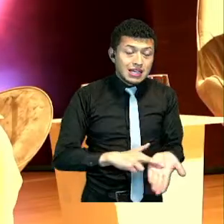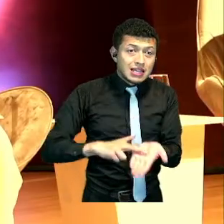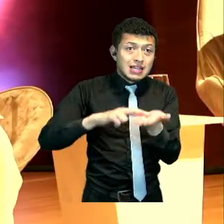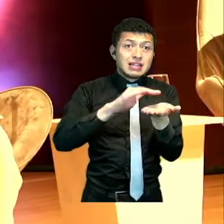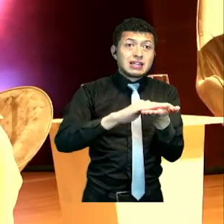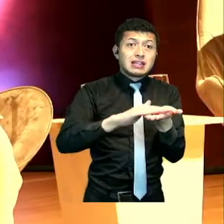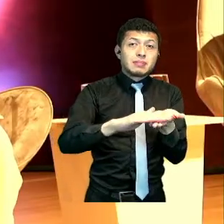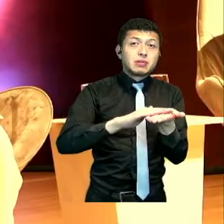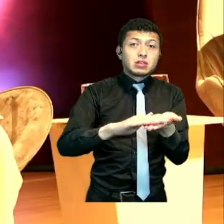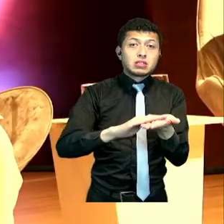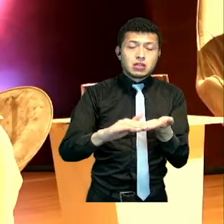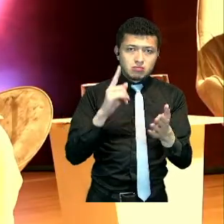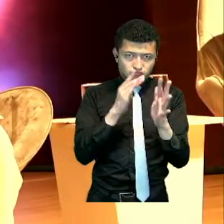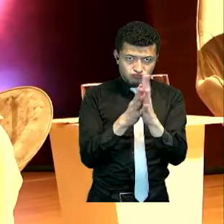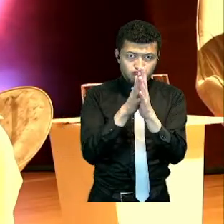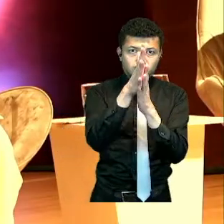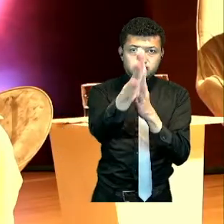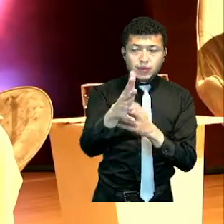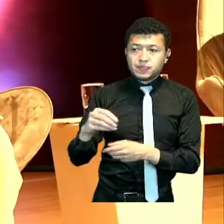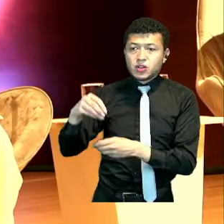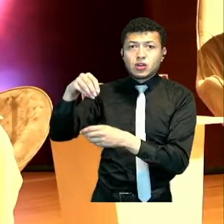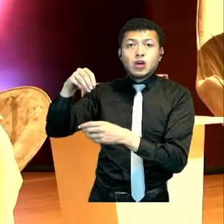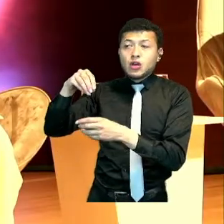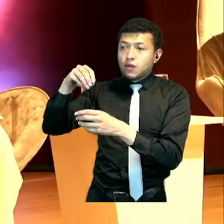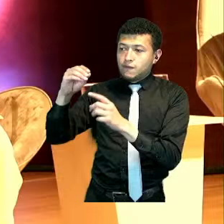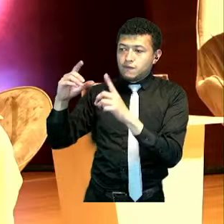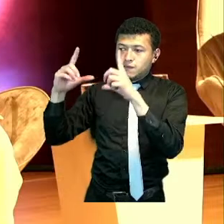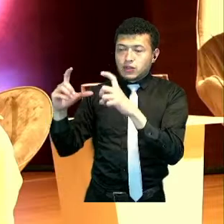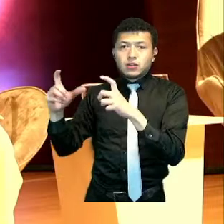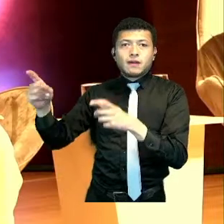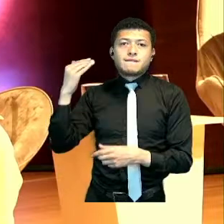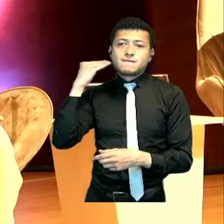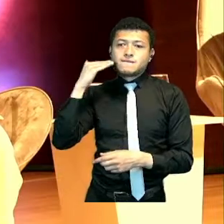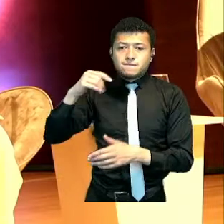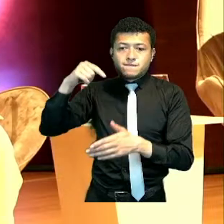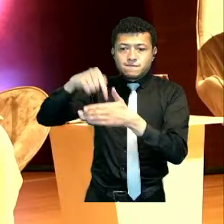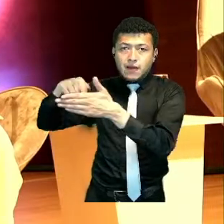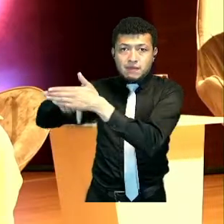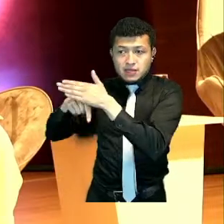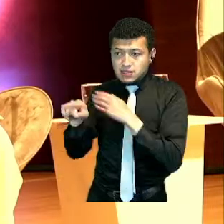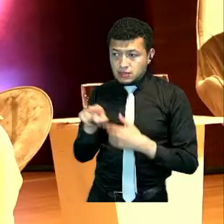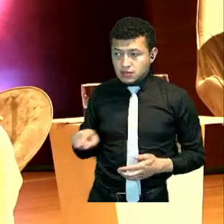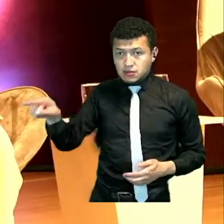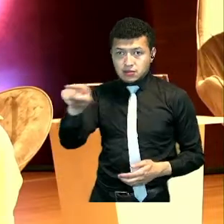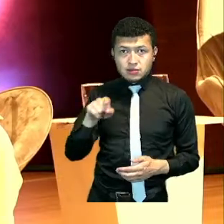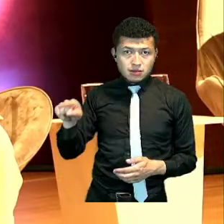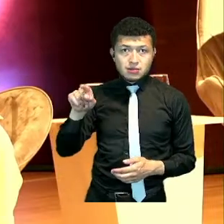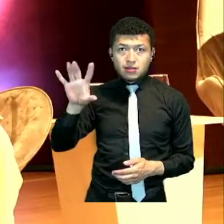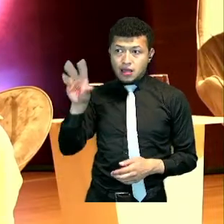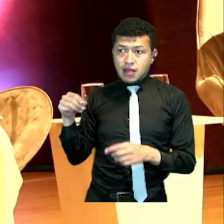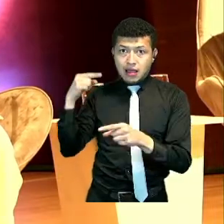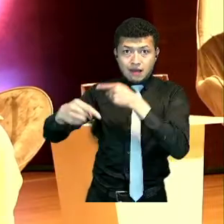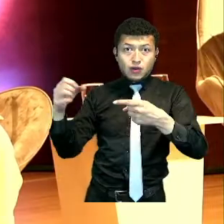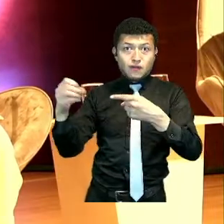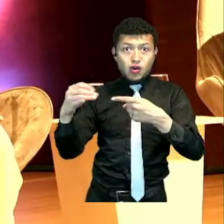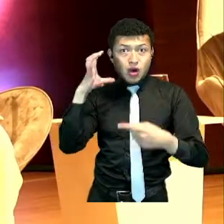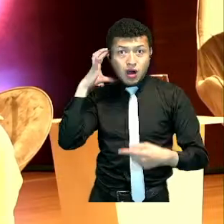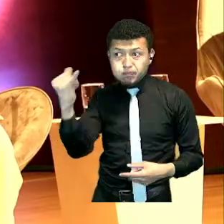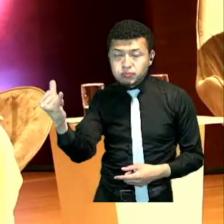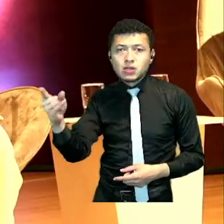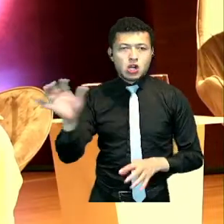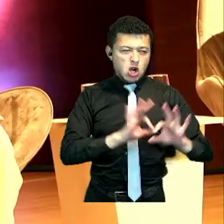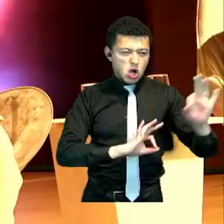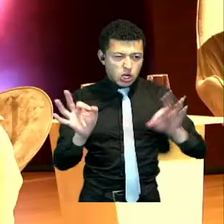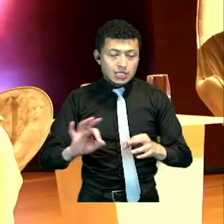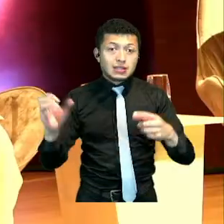talk about one specific picture. Forum of women being murdered and global forum,